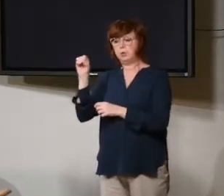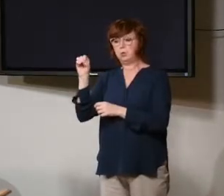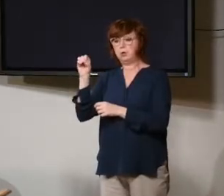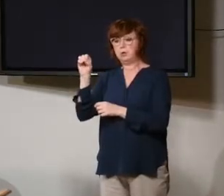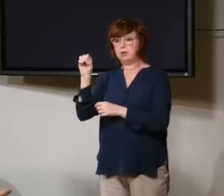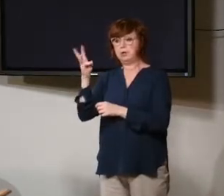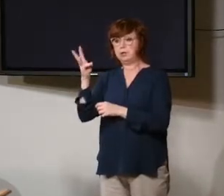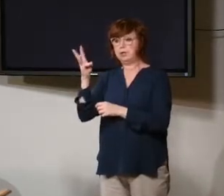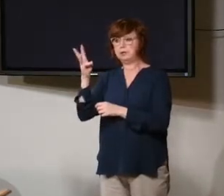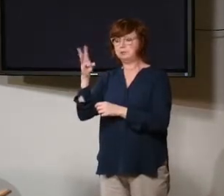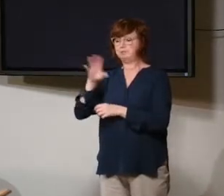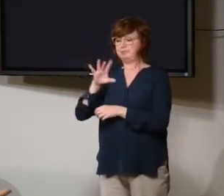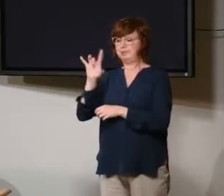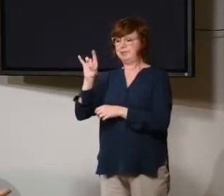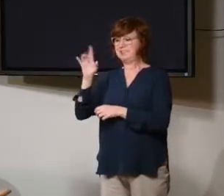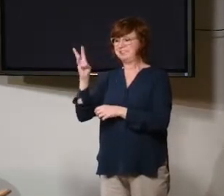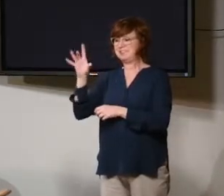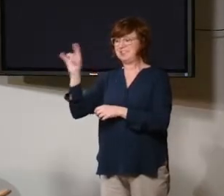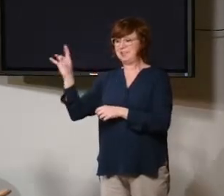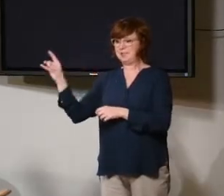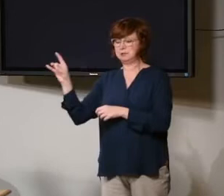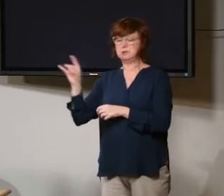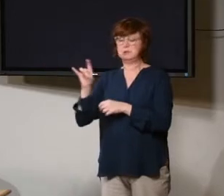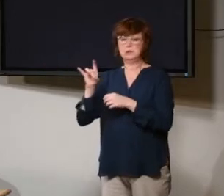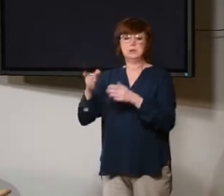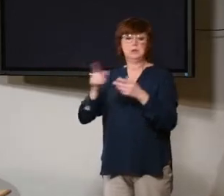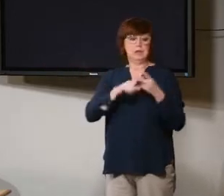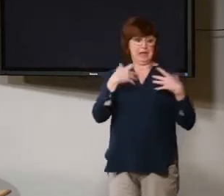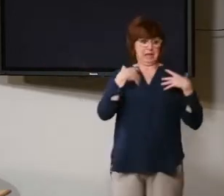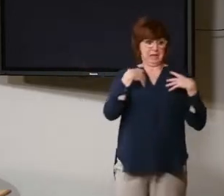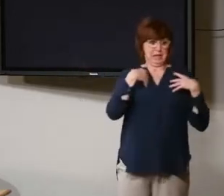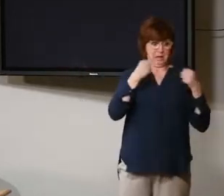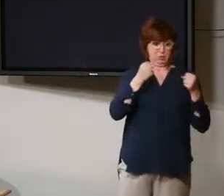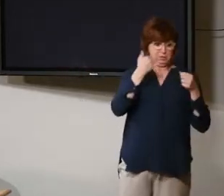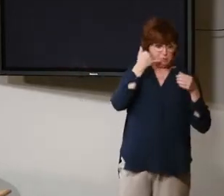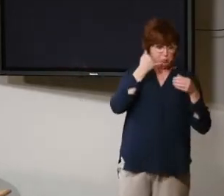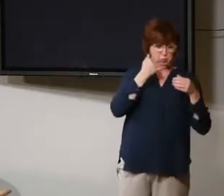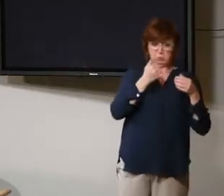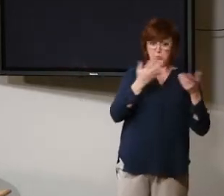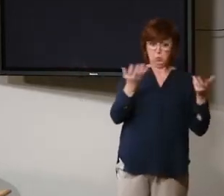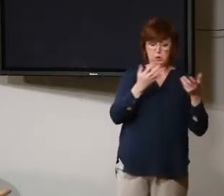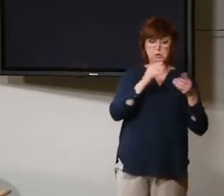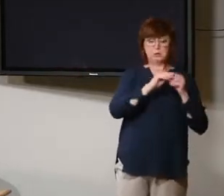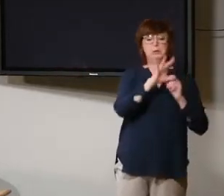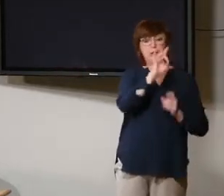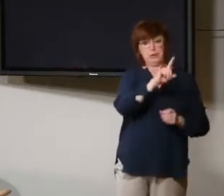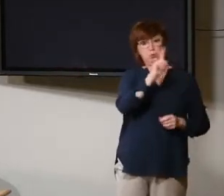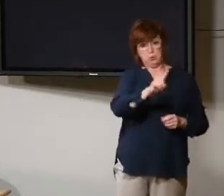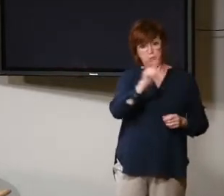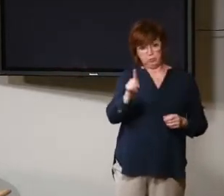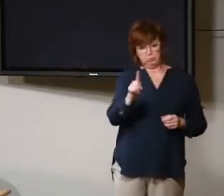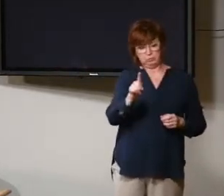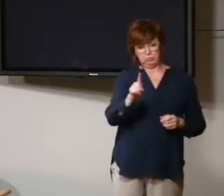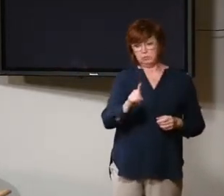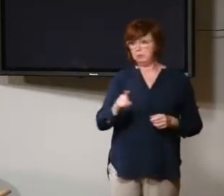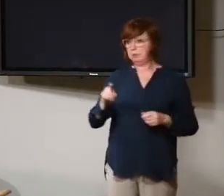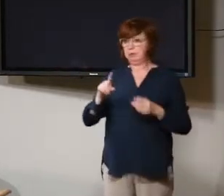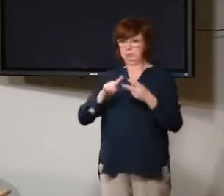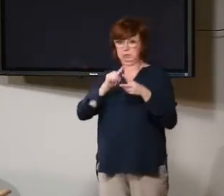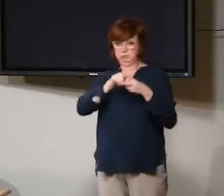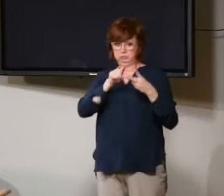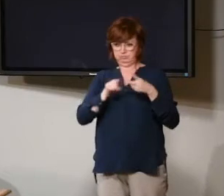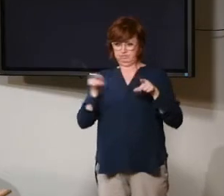1-844-800-8688. For health-related questions, as always, call 811. And for any other questions that may be related